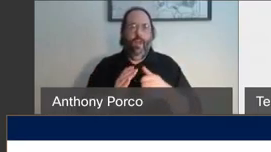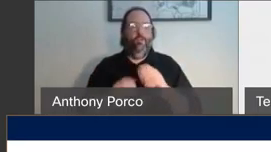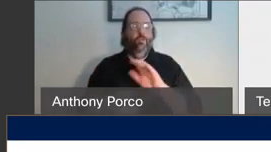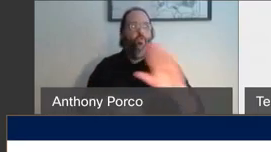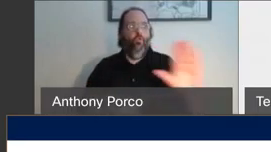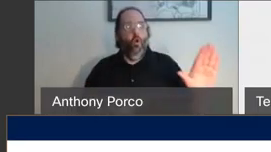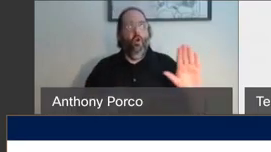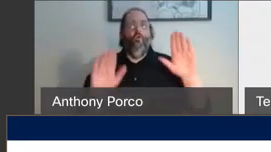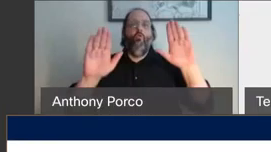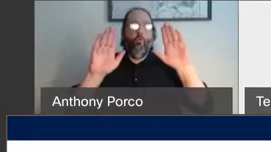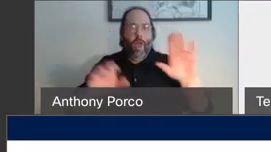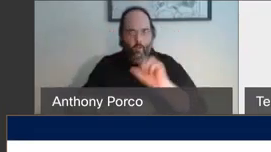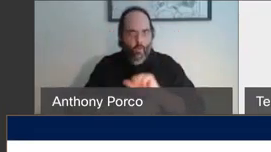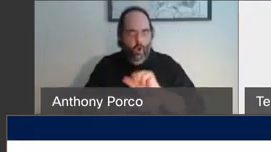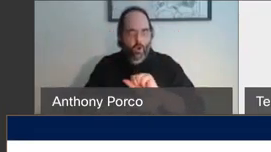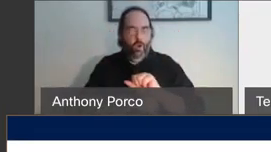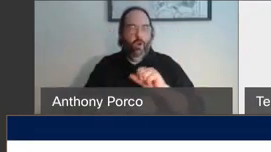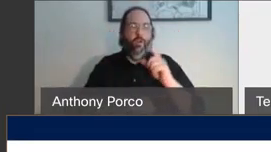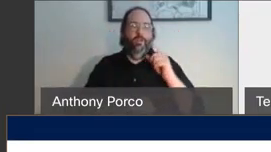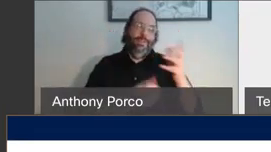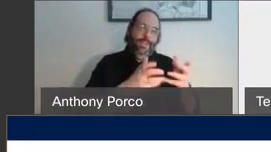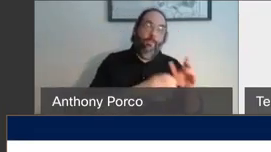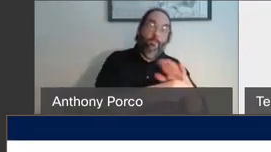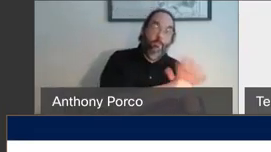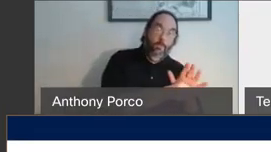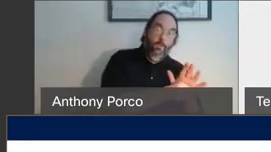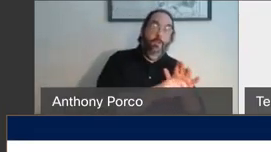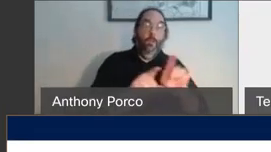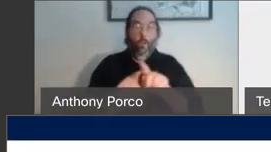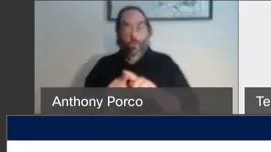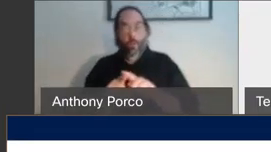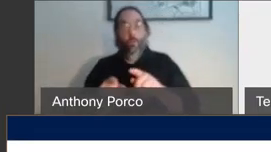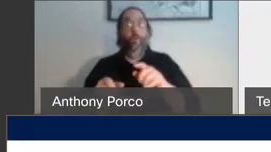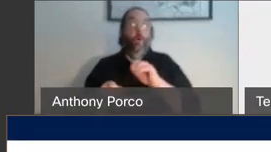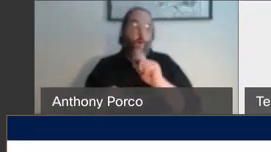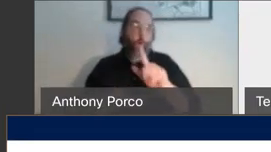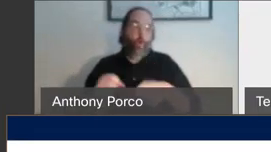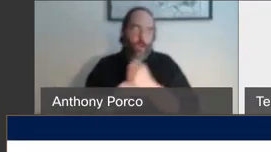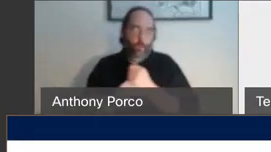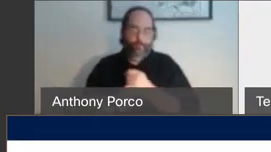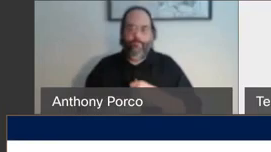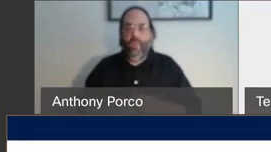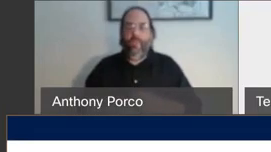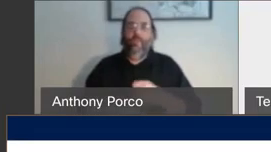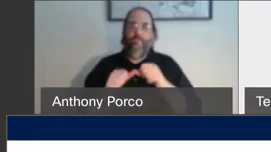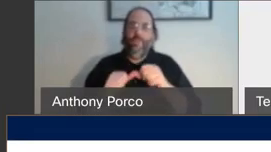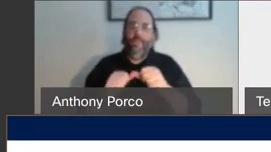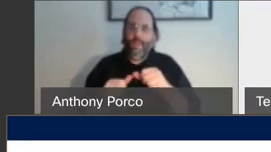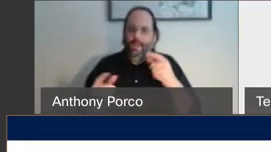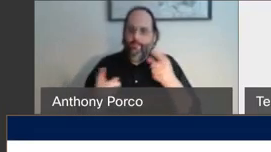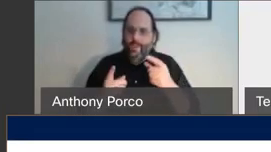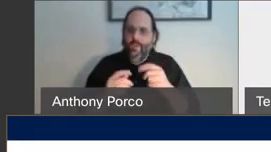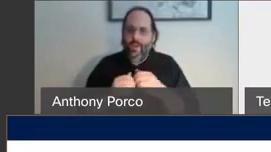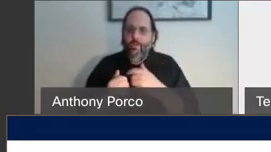done previously to the public health emergency and definitely throughout. So when we talk about maintaining the mission, when we talk about how